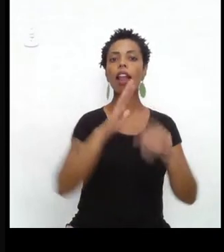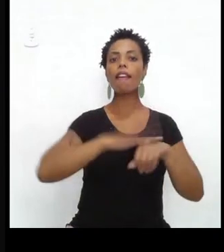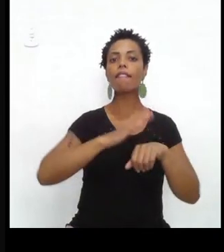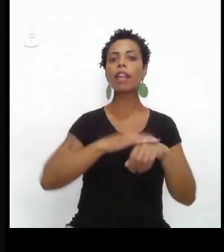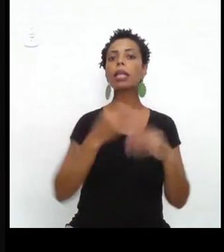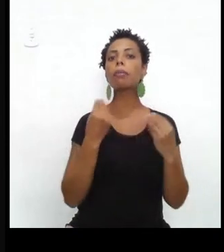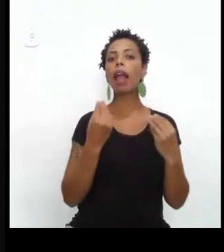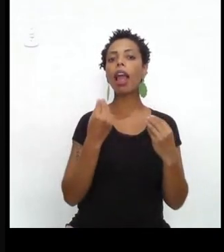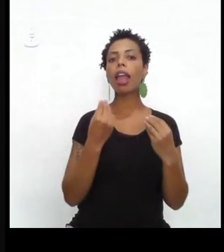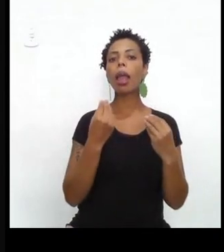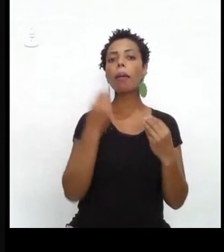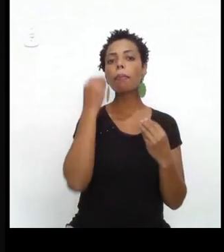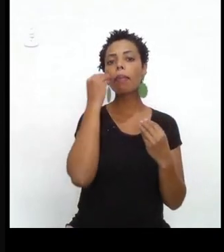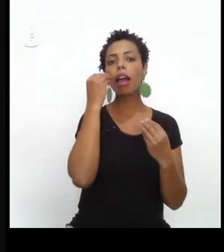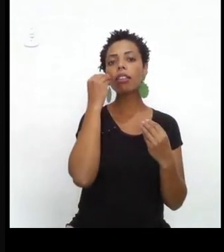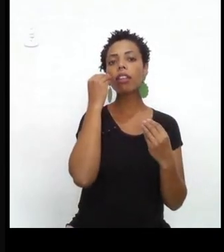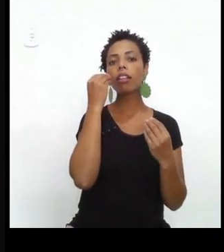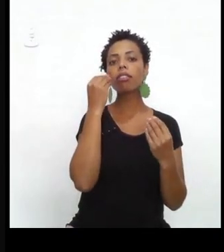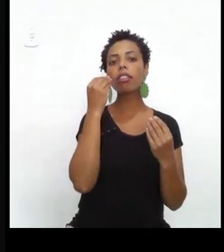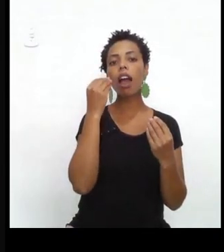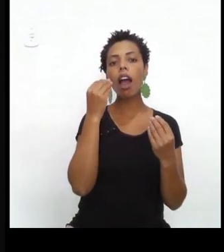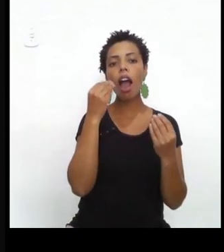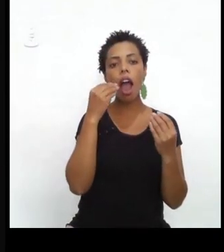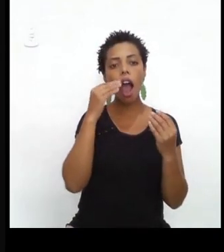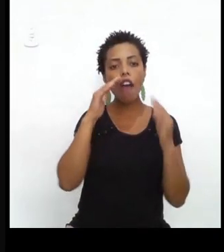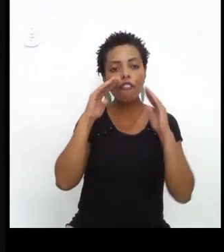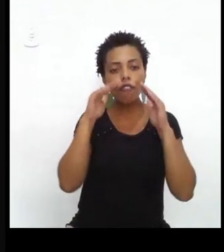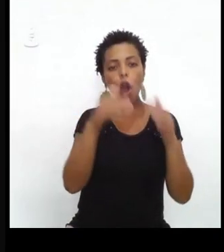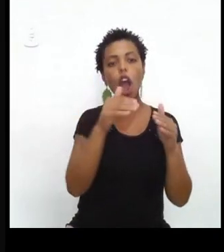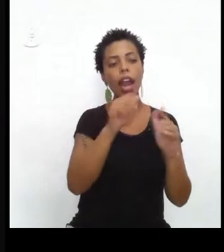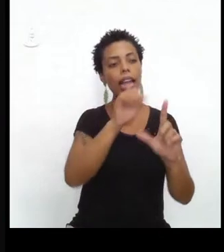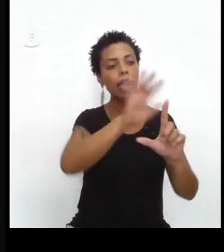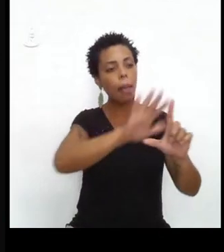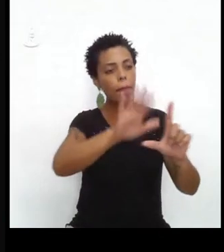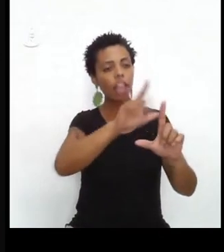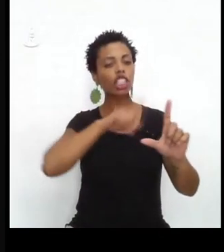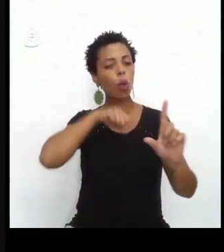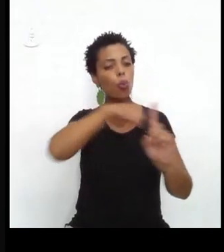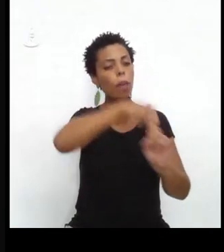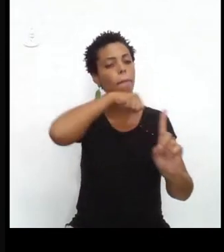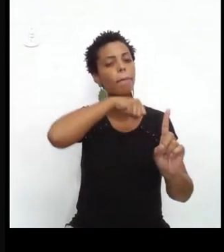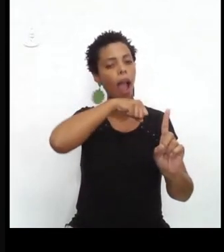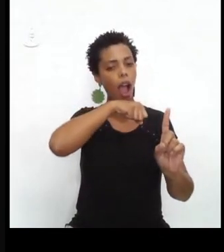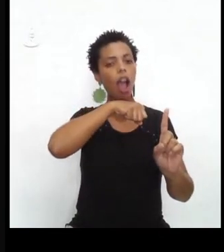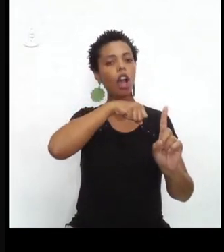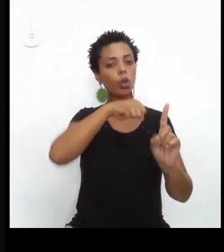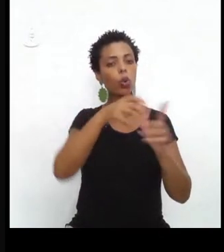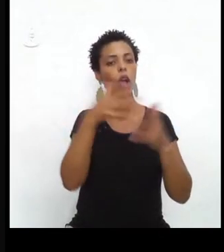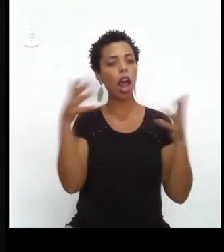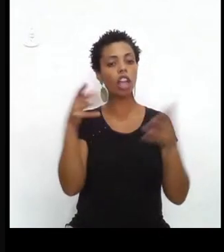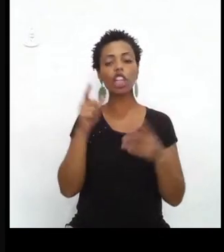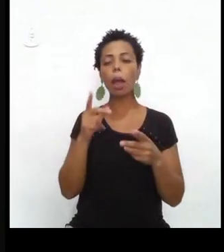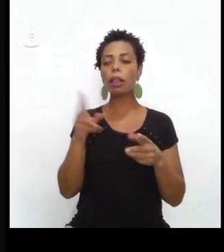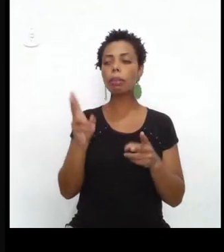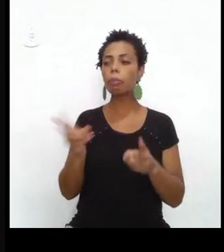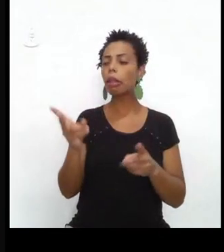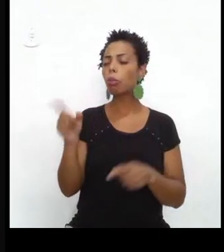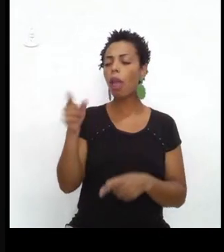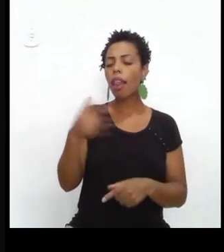inglês um site impacto da Elsa a Sky Sky is wasted on Destiny